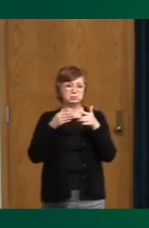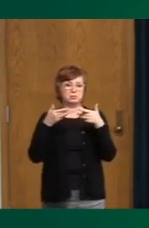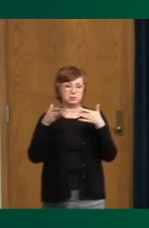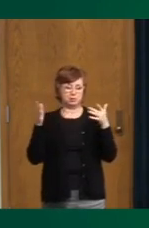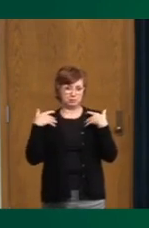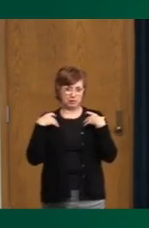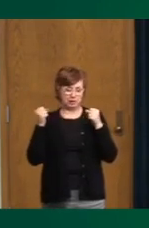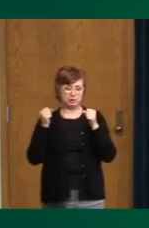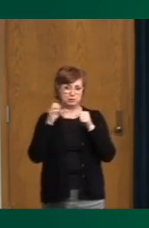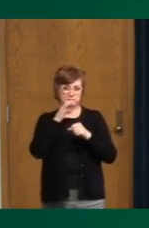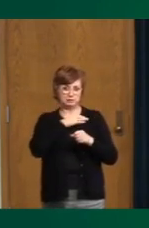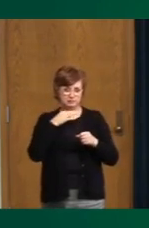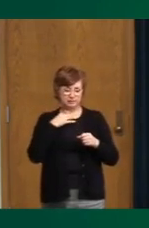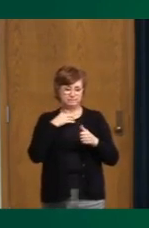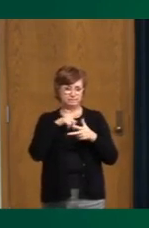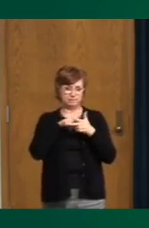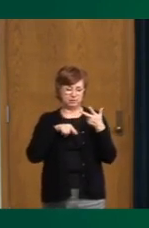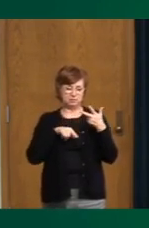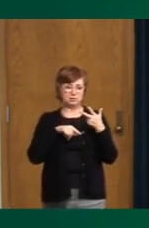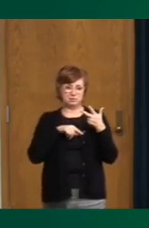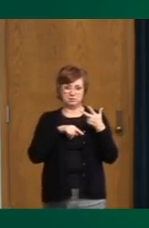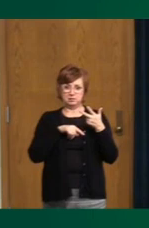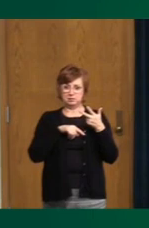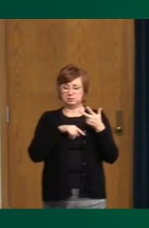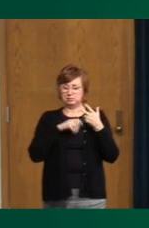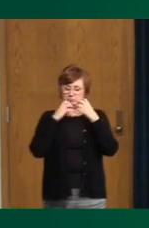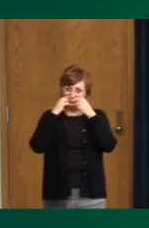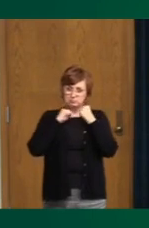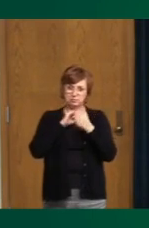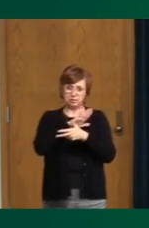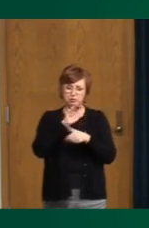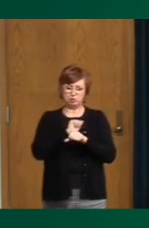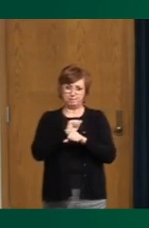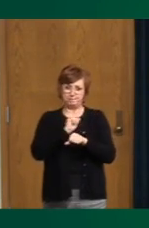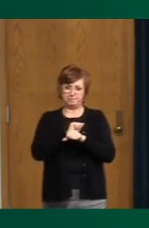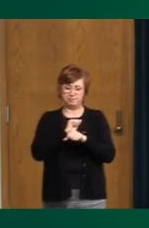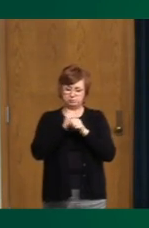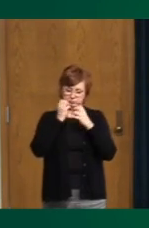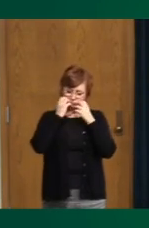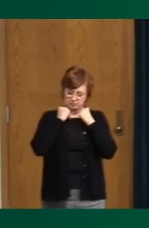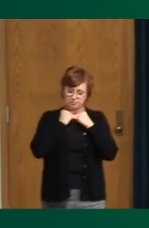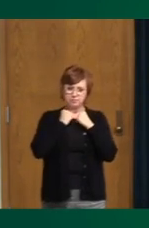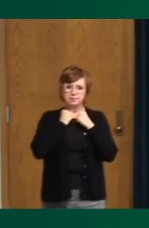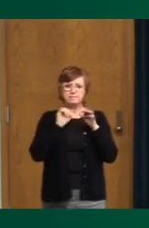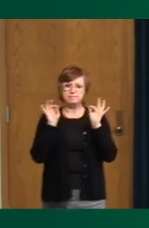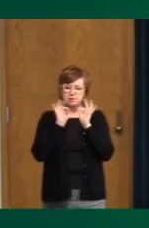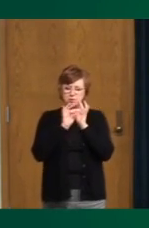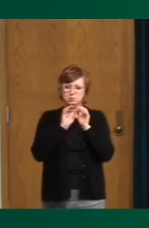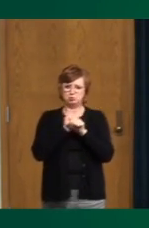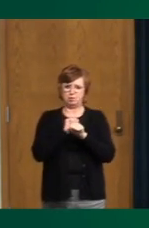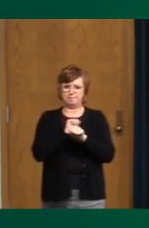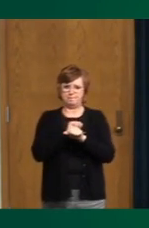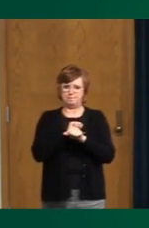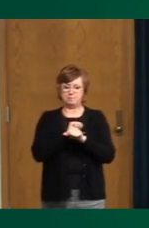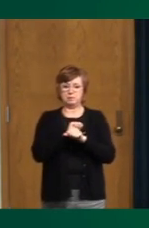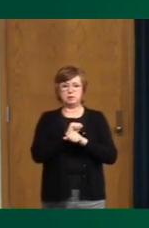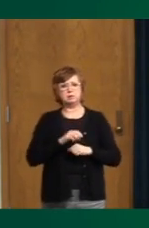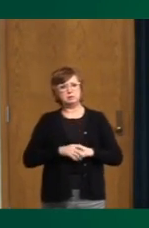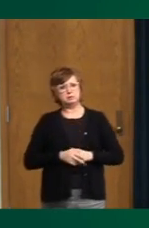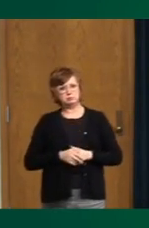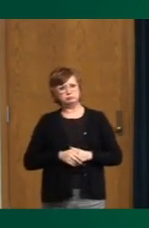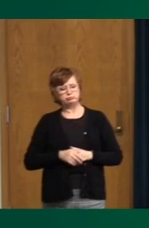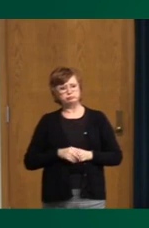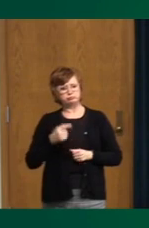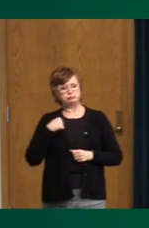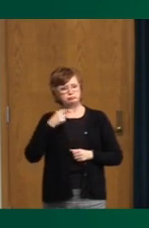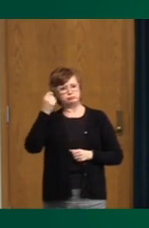staff that are offering very valuable service here today. And yes, our healthcare system is